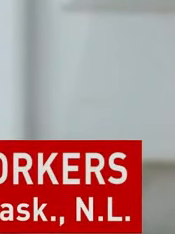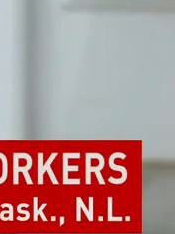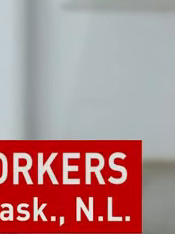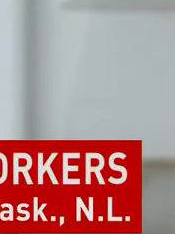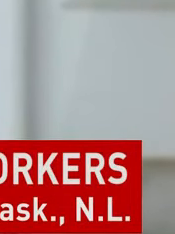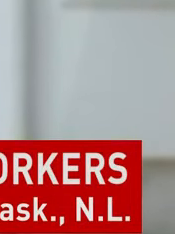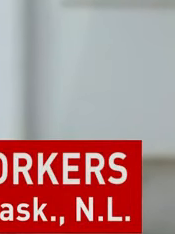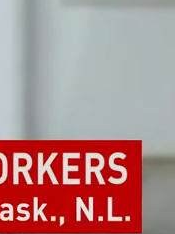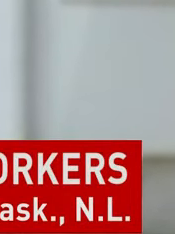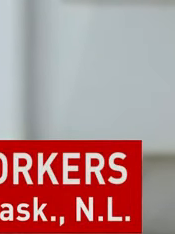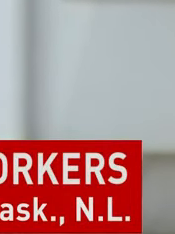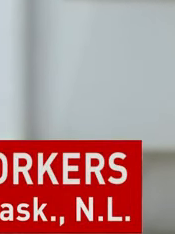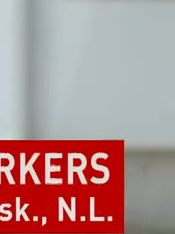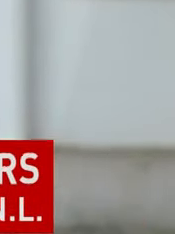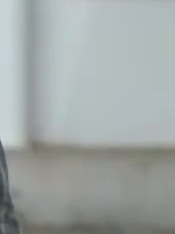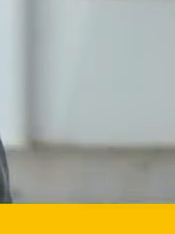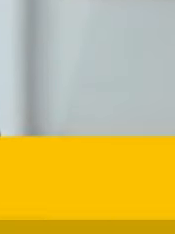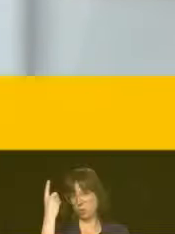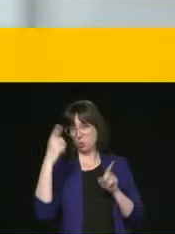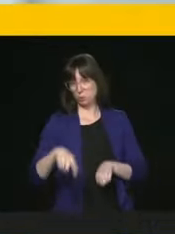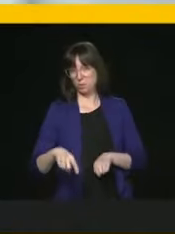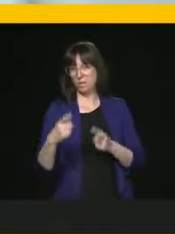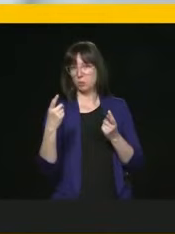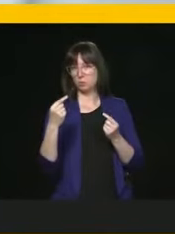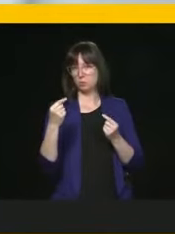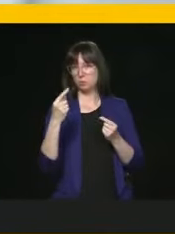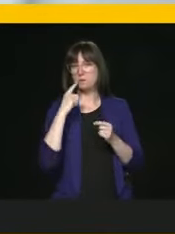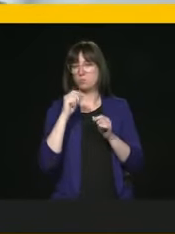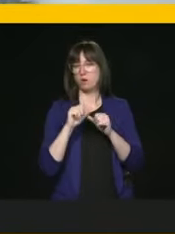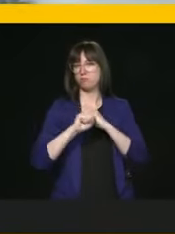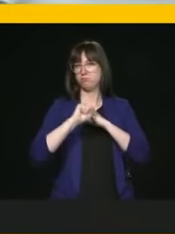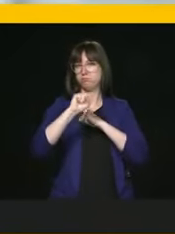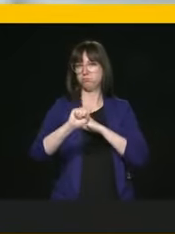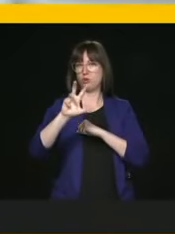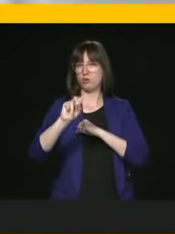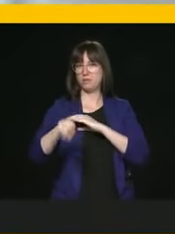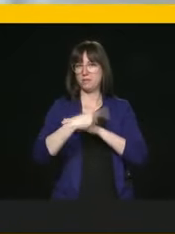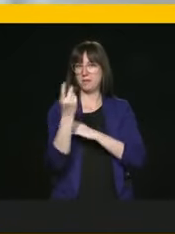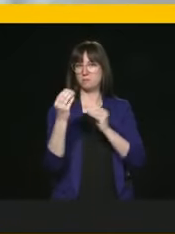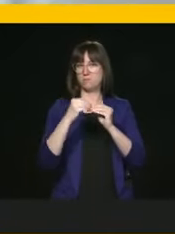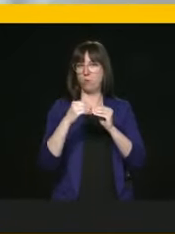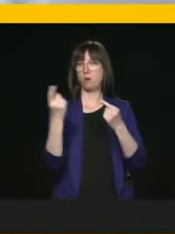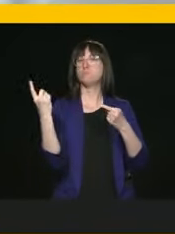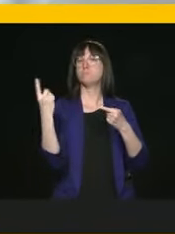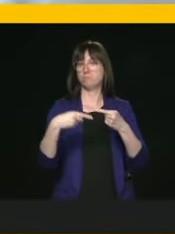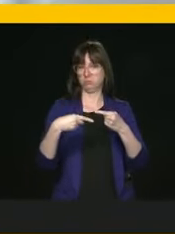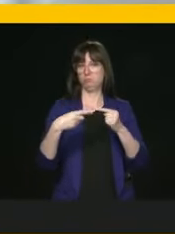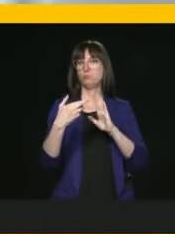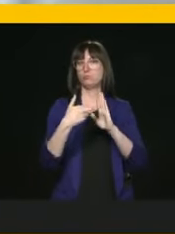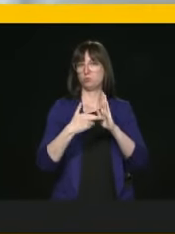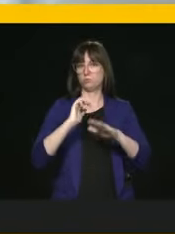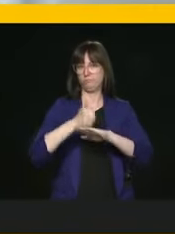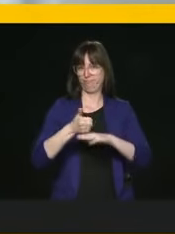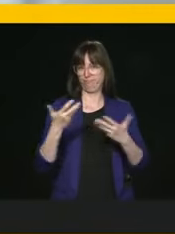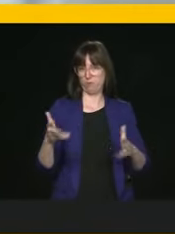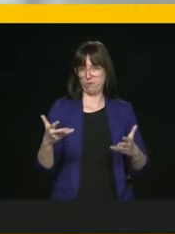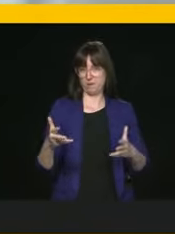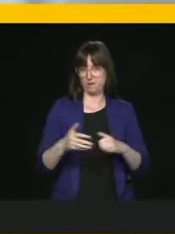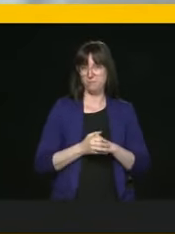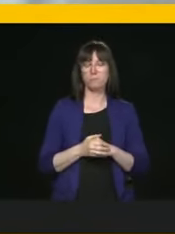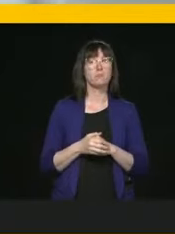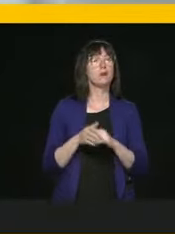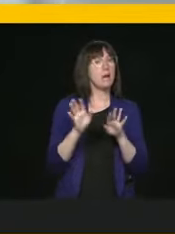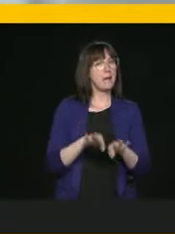United States have agreed to extend by another 30 days the border measures that are currently in place. This is an